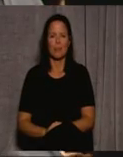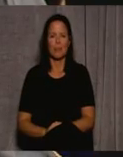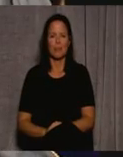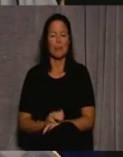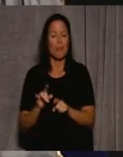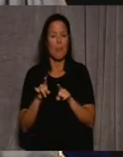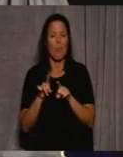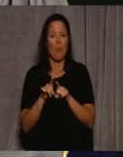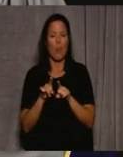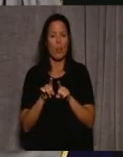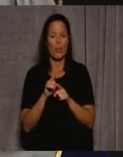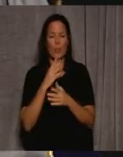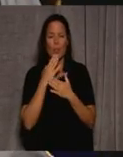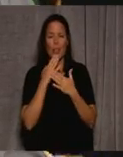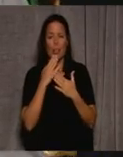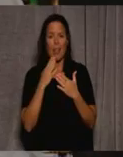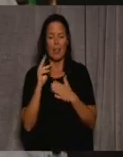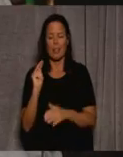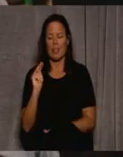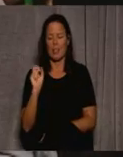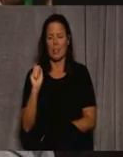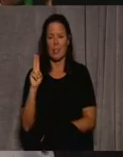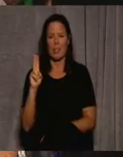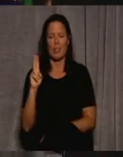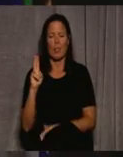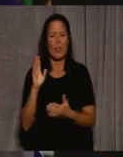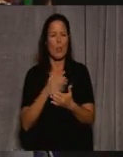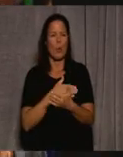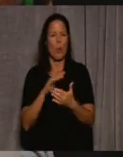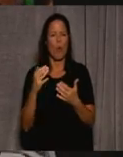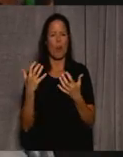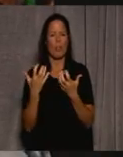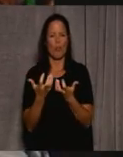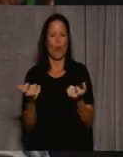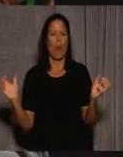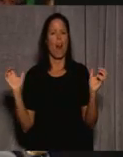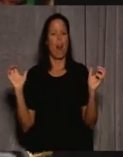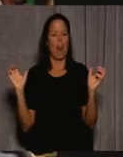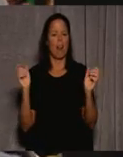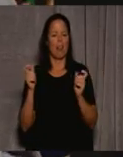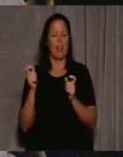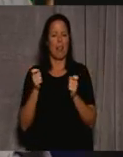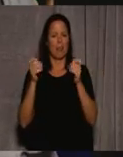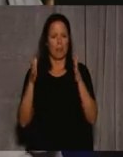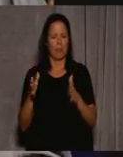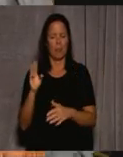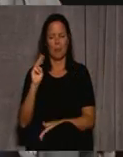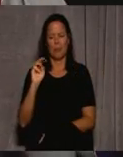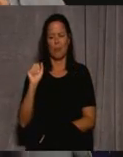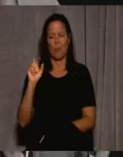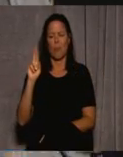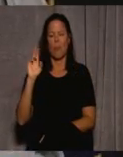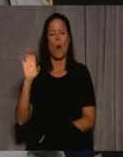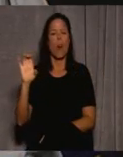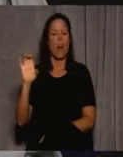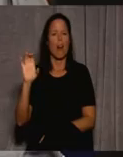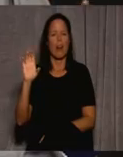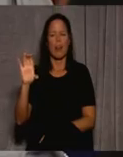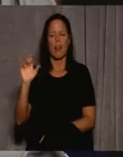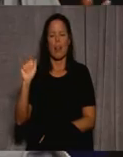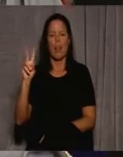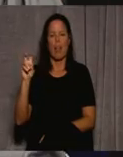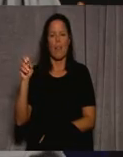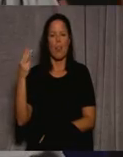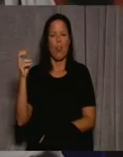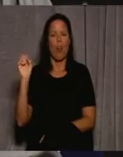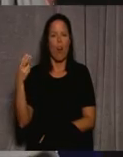I would also like to thank our NSU orchestra and its conductor, Dr. Mark Cavanaugh, who entertained you before